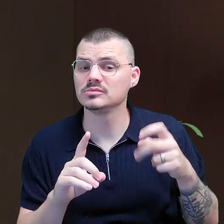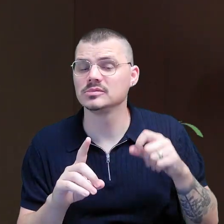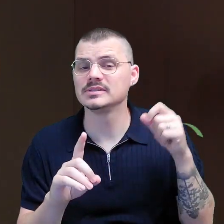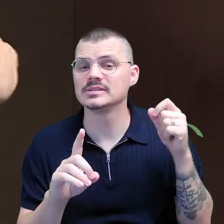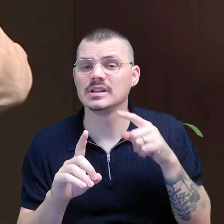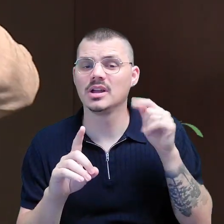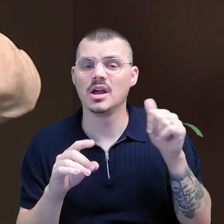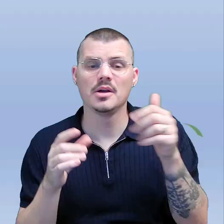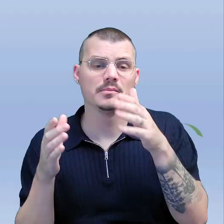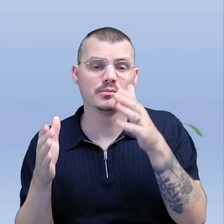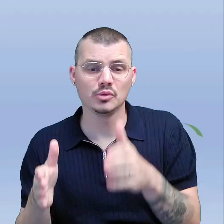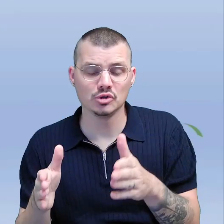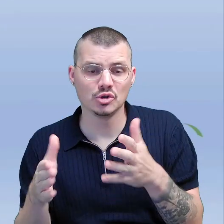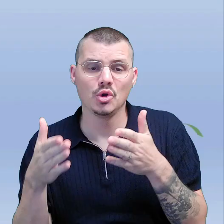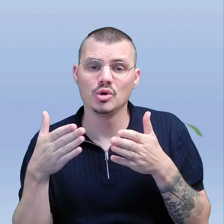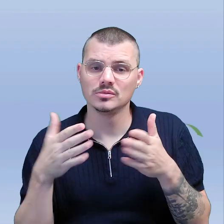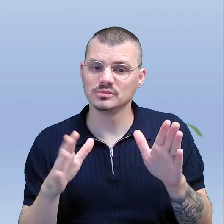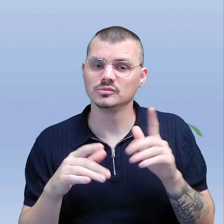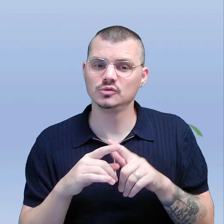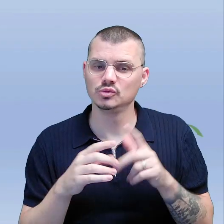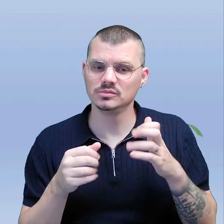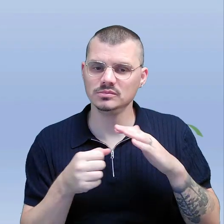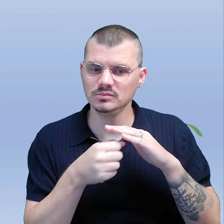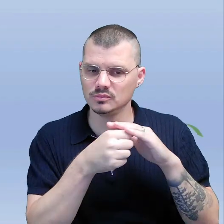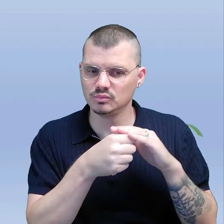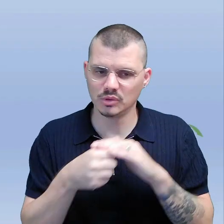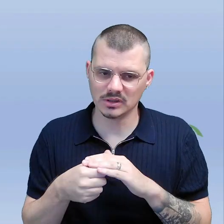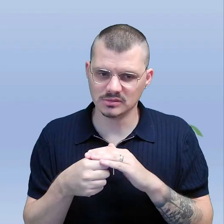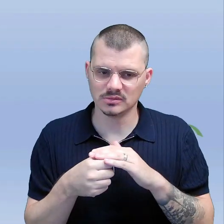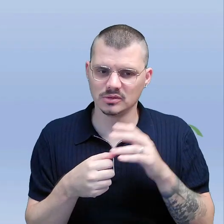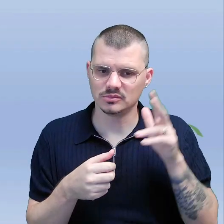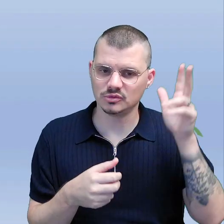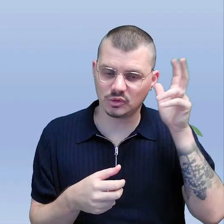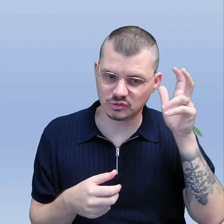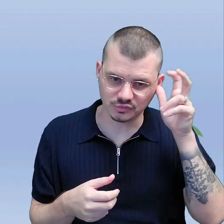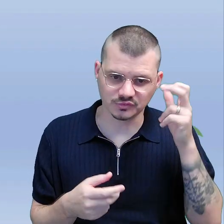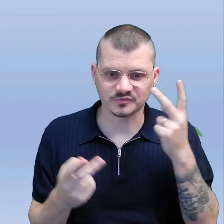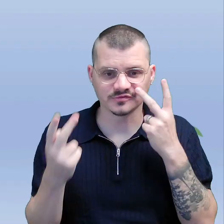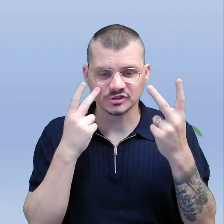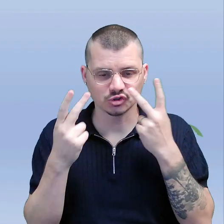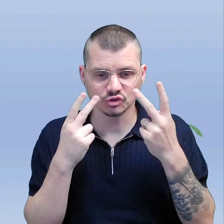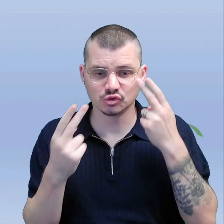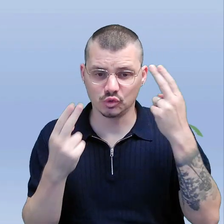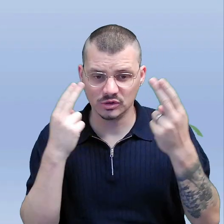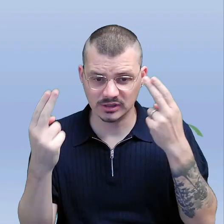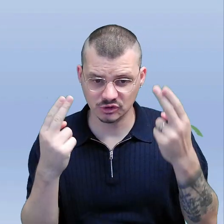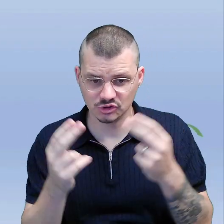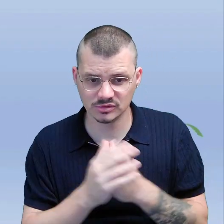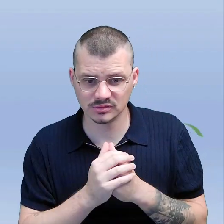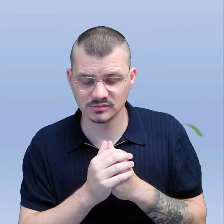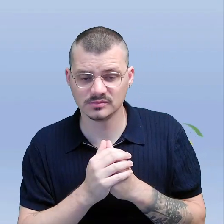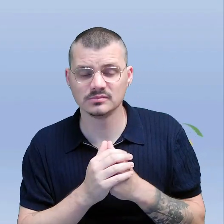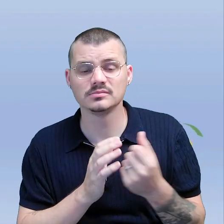signal a person's efforts to suppress auditory or visual